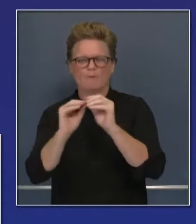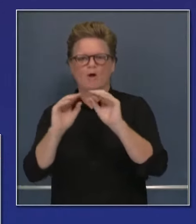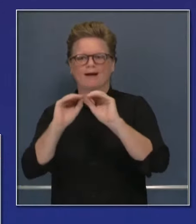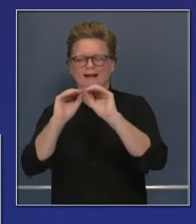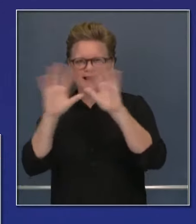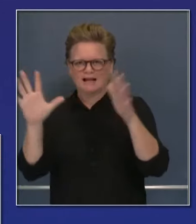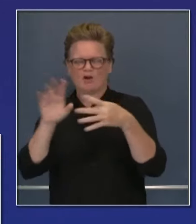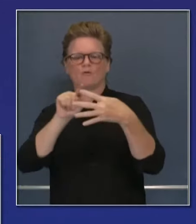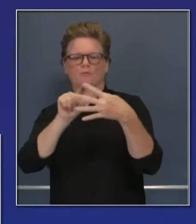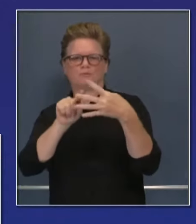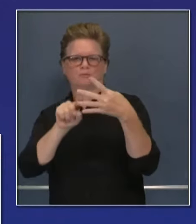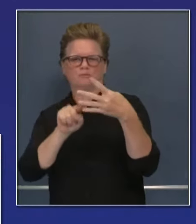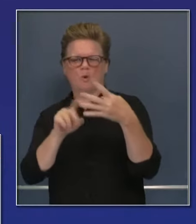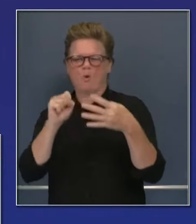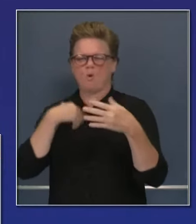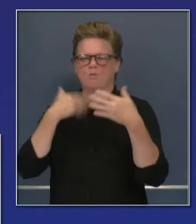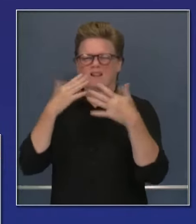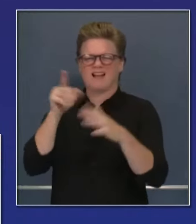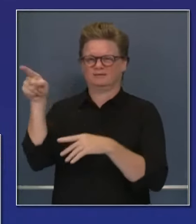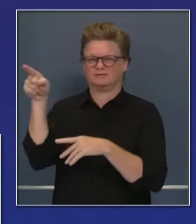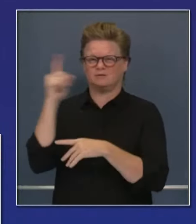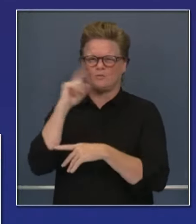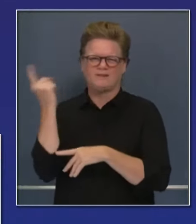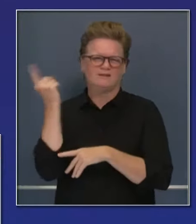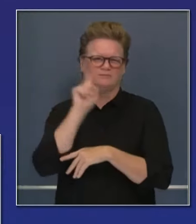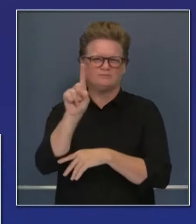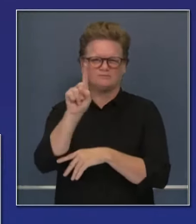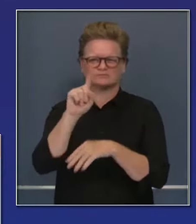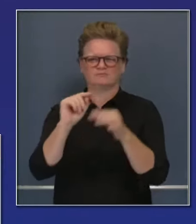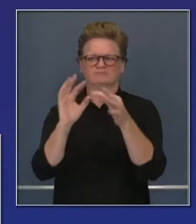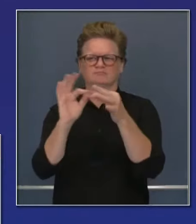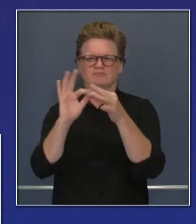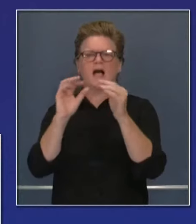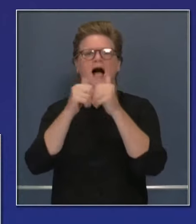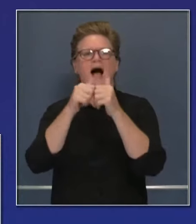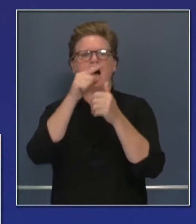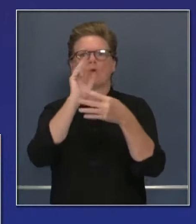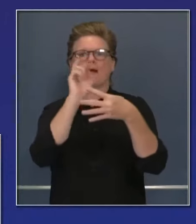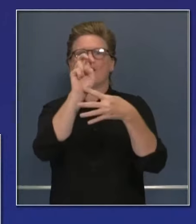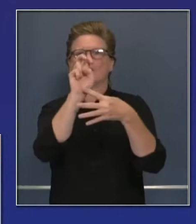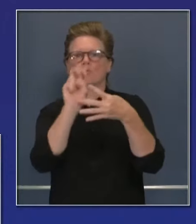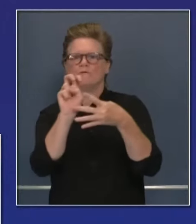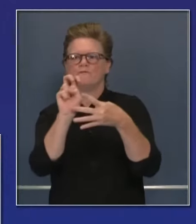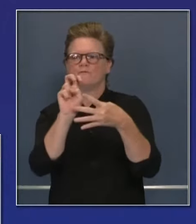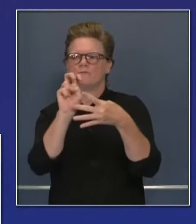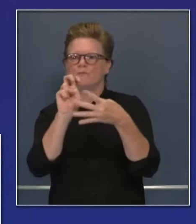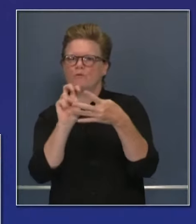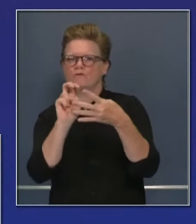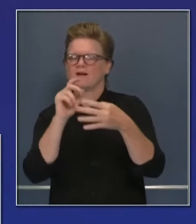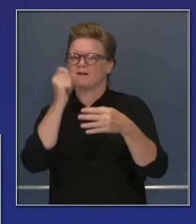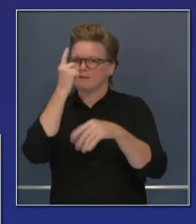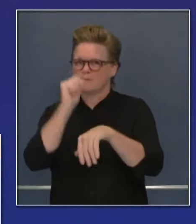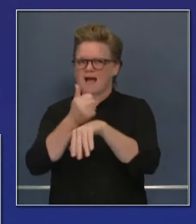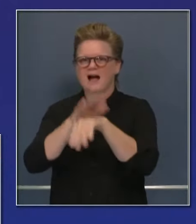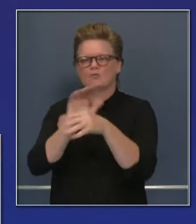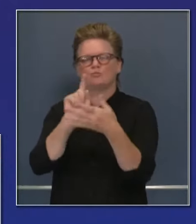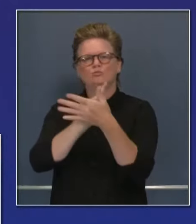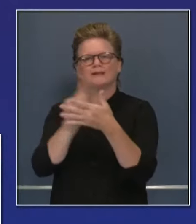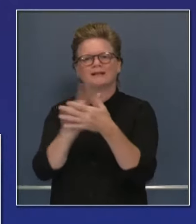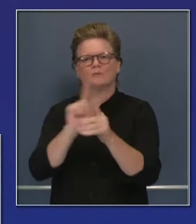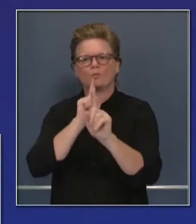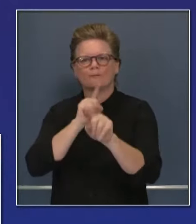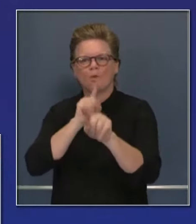as he also updates you, as he will start doing every Tuesday on the updated map of those that